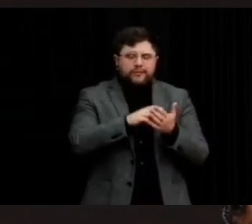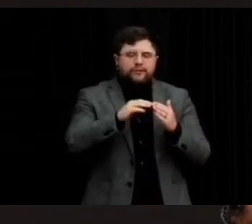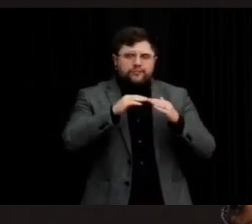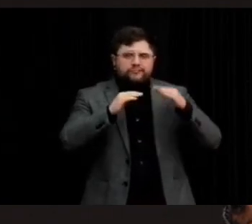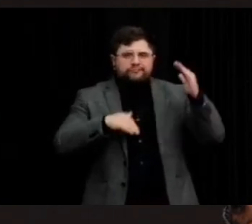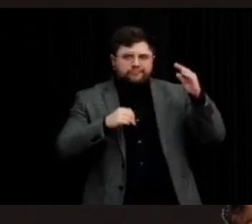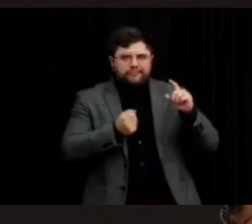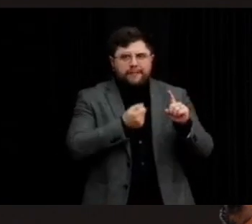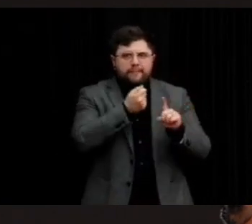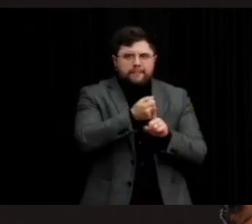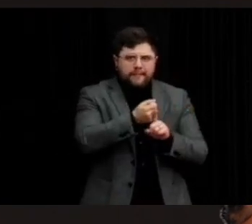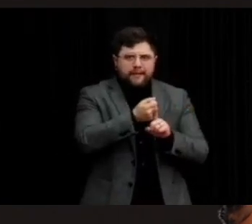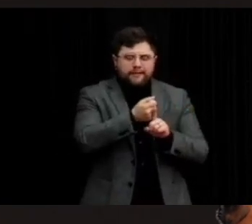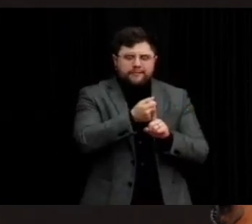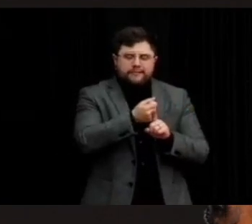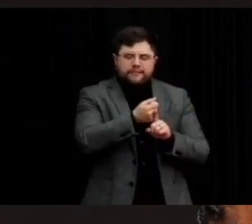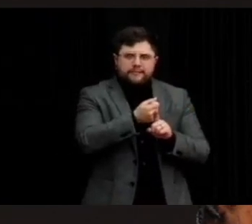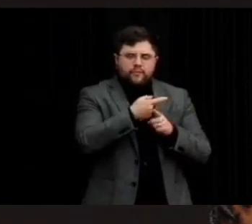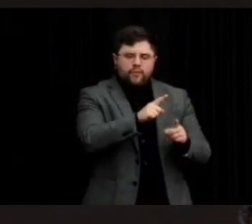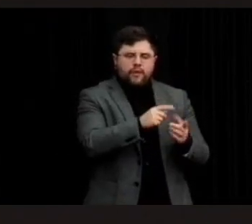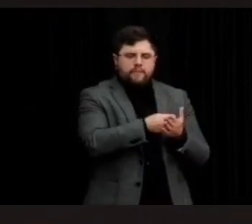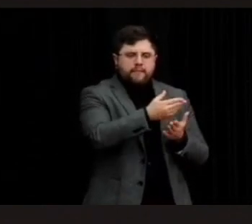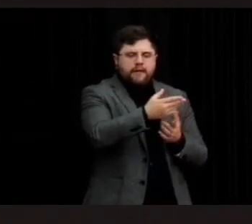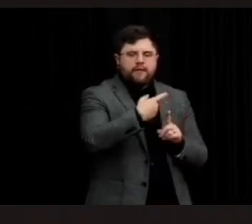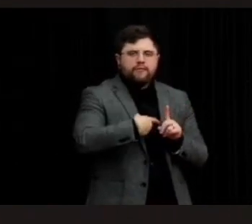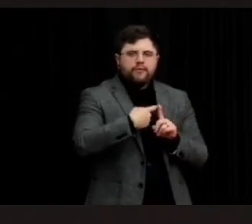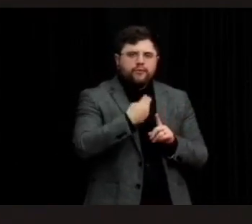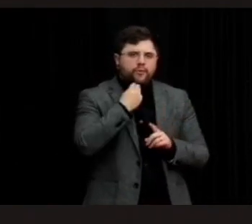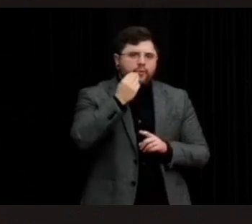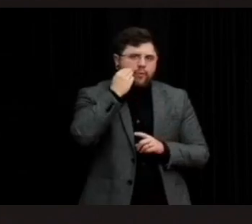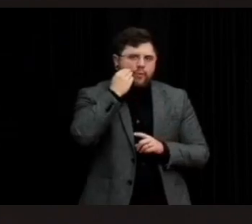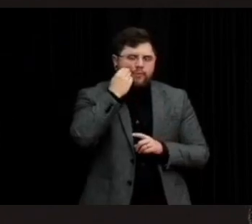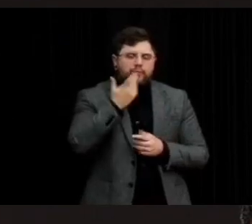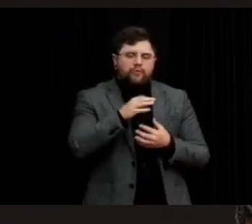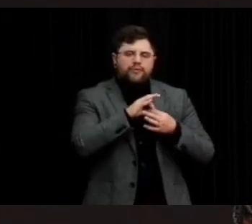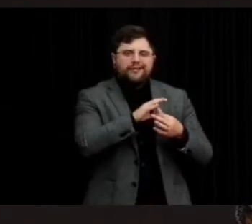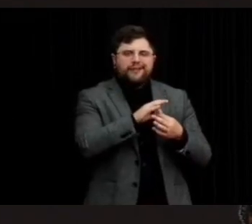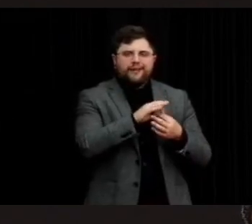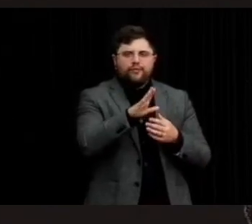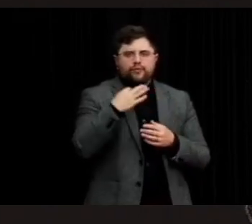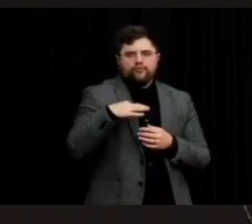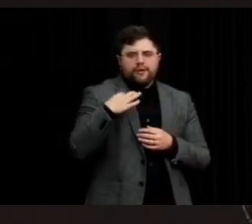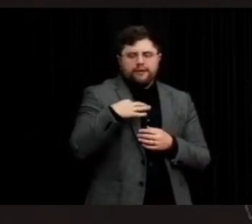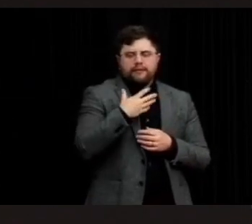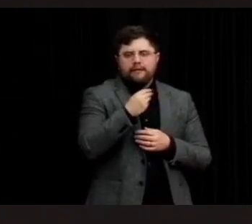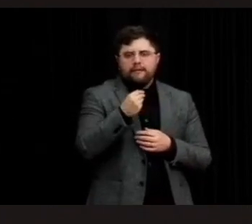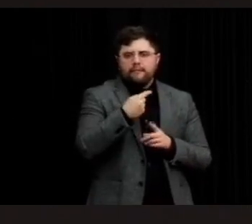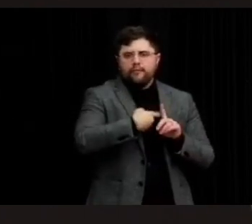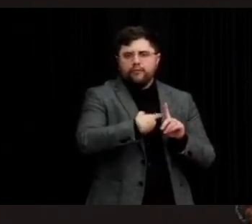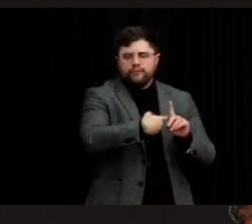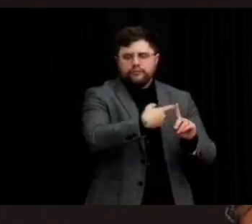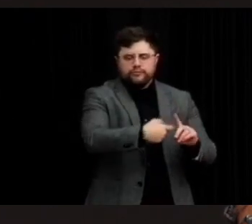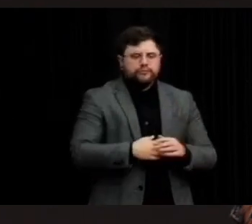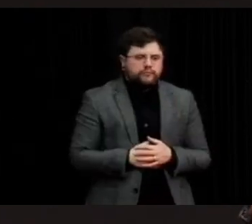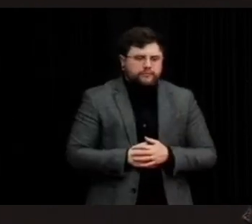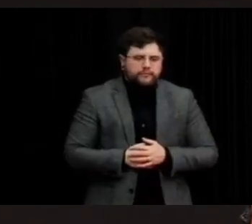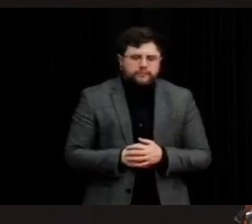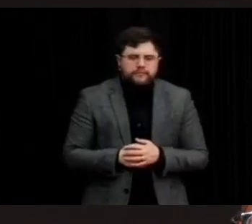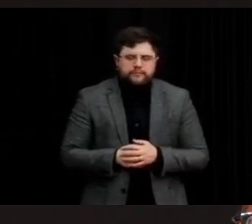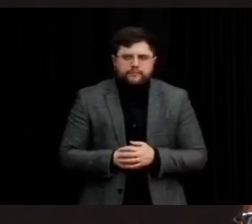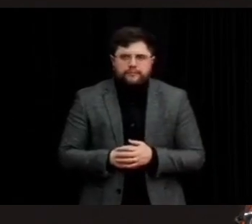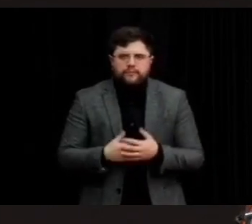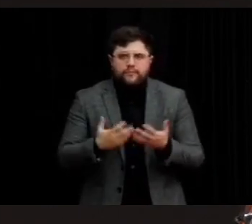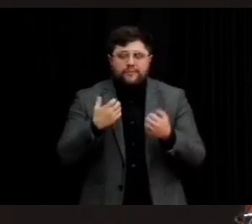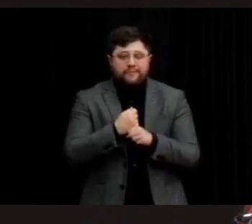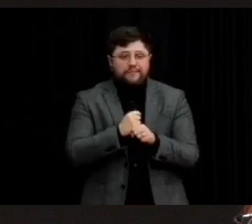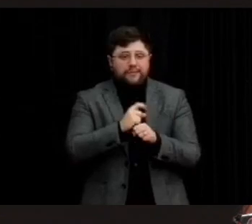in buying and renting a home or related to credit ratings or mortgages. We would like to ensure we